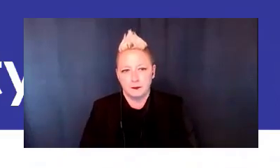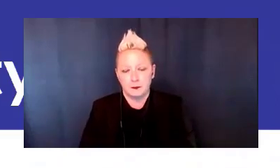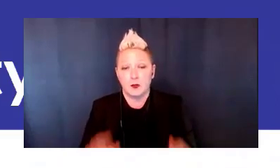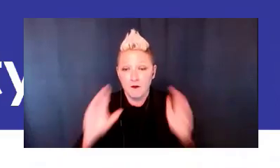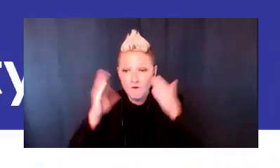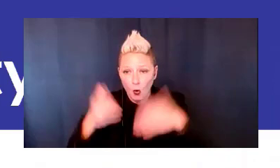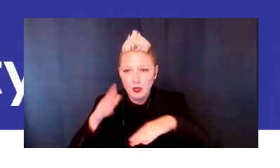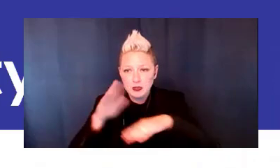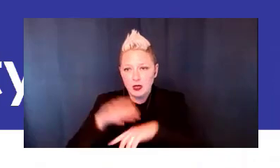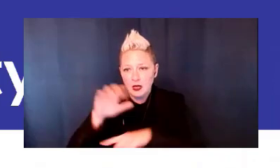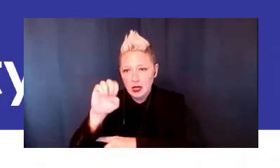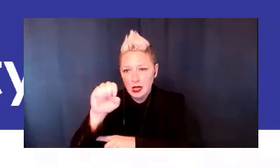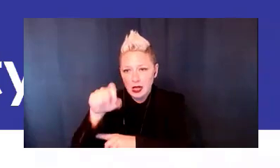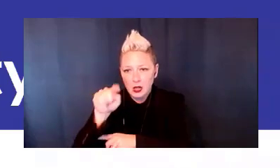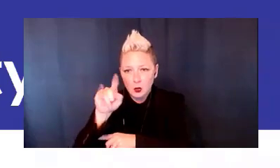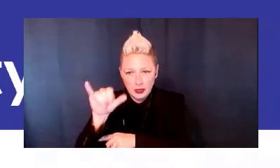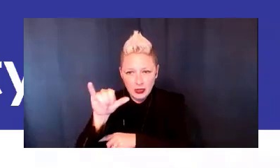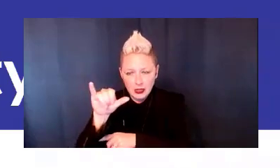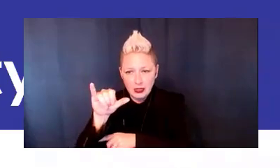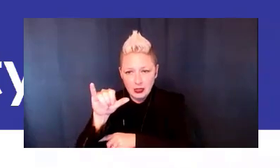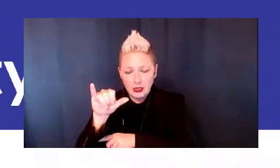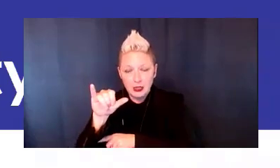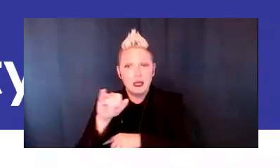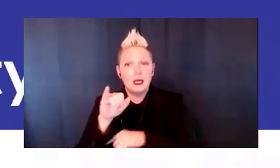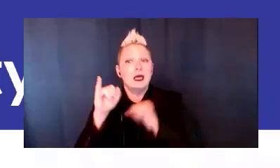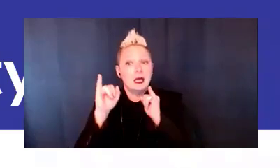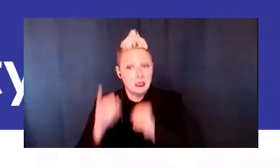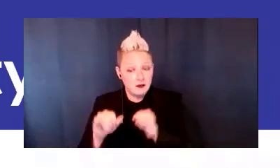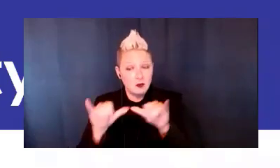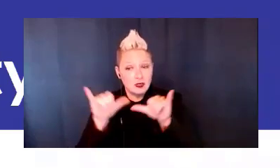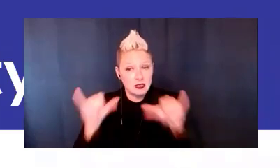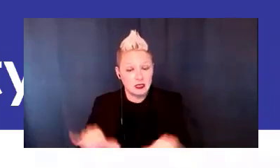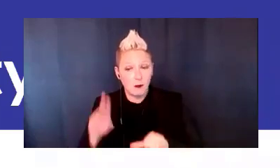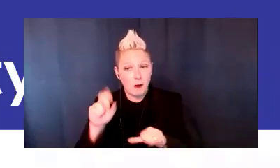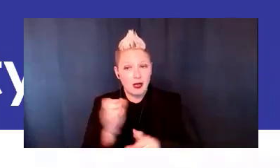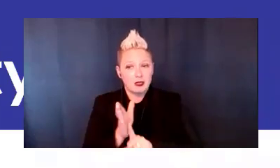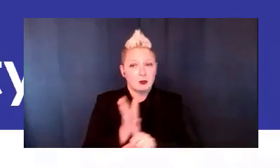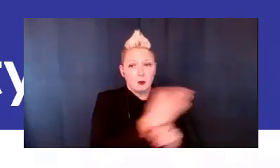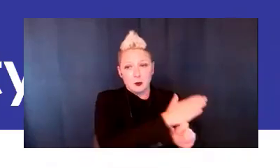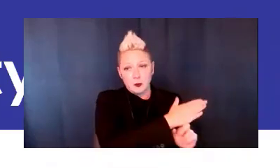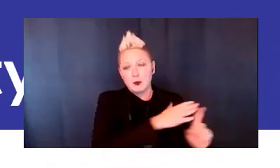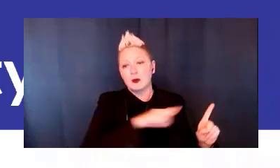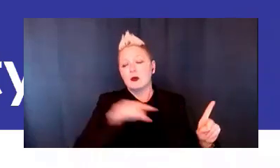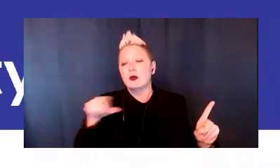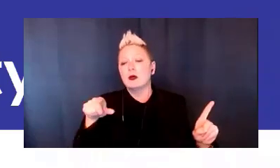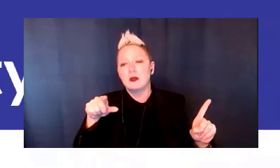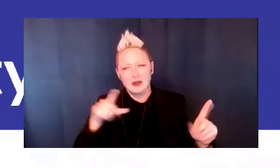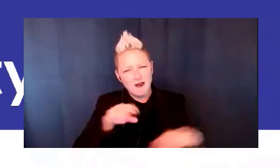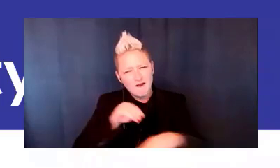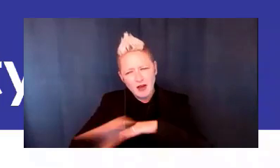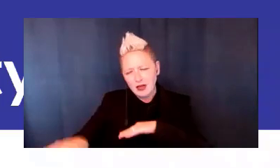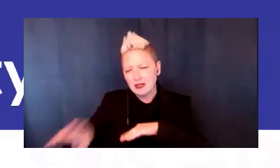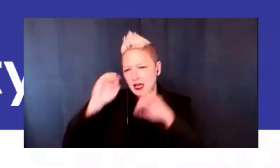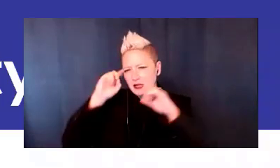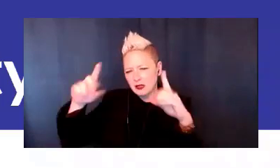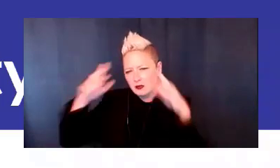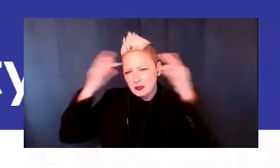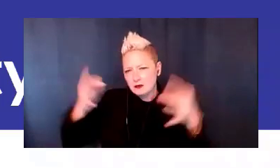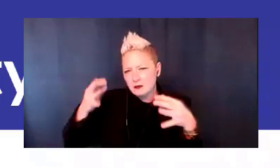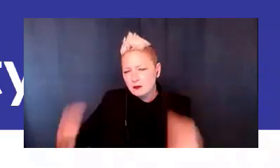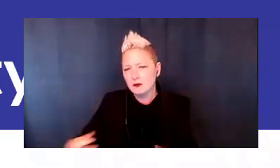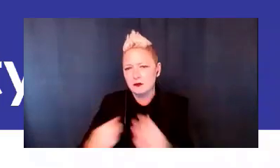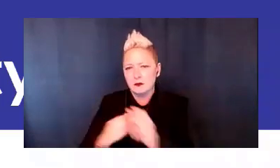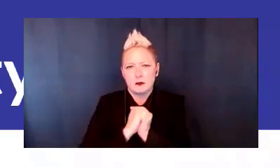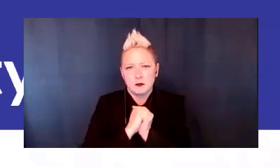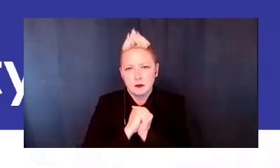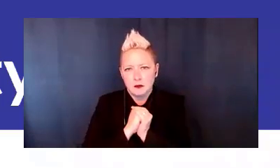equity, we push back on individual and system biases and stereotypes that affect educational decision-making, and for each